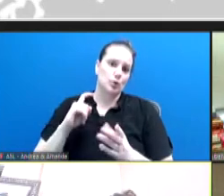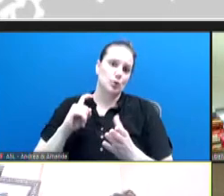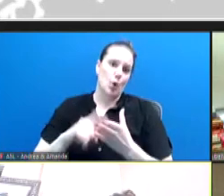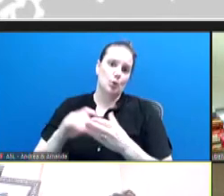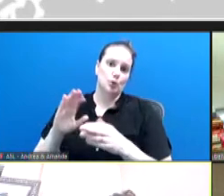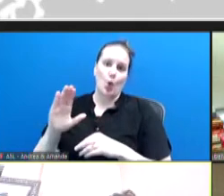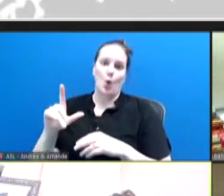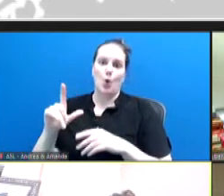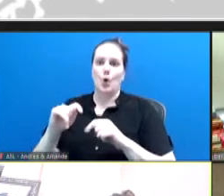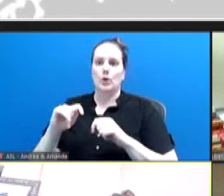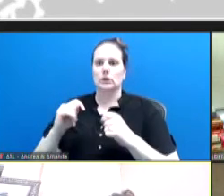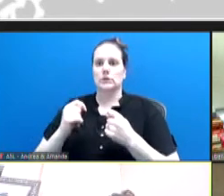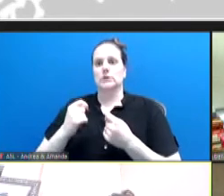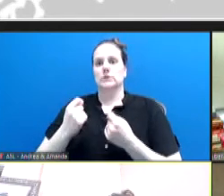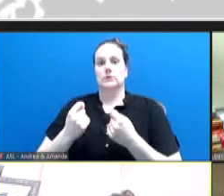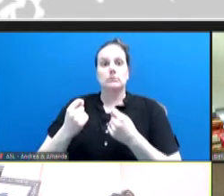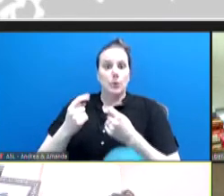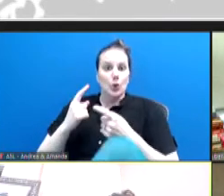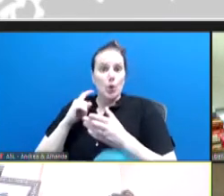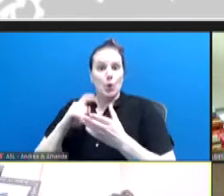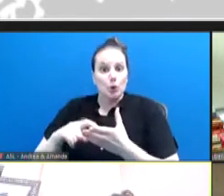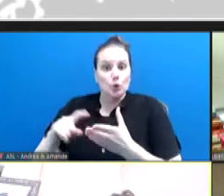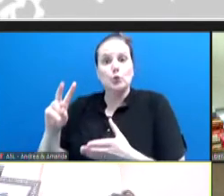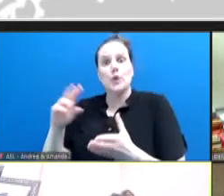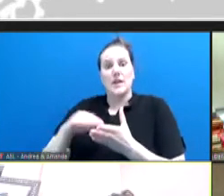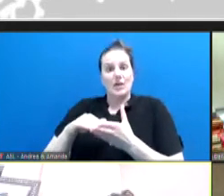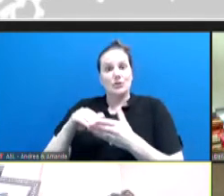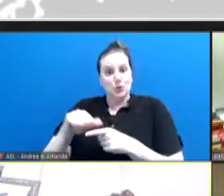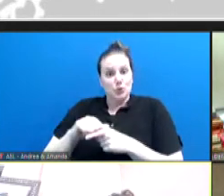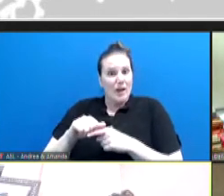team noticed, that there were some 2000 training that was not